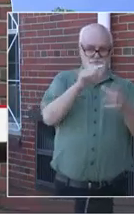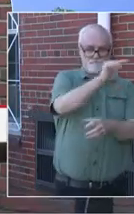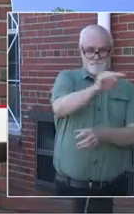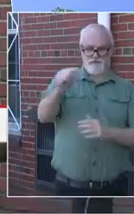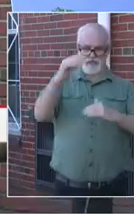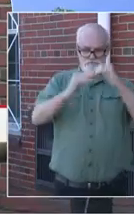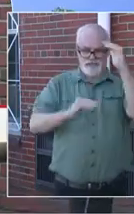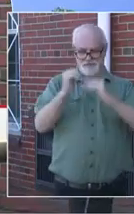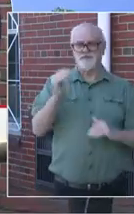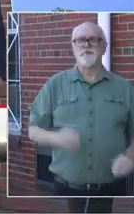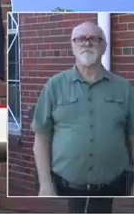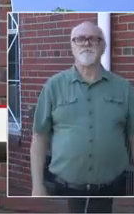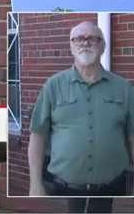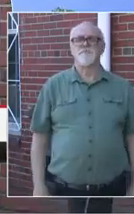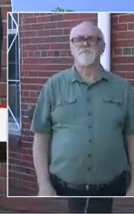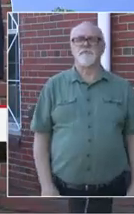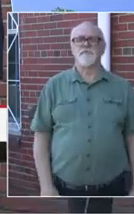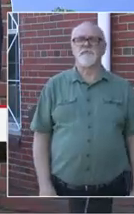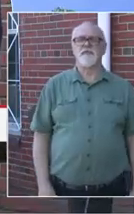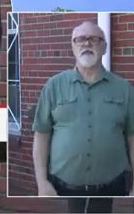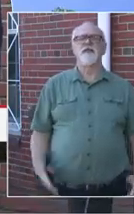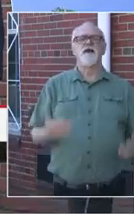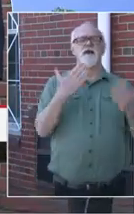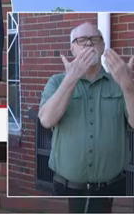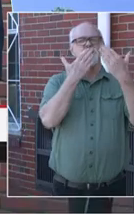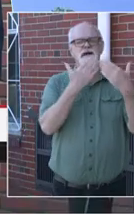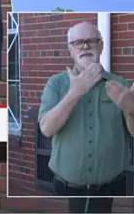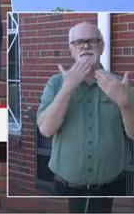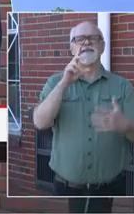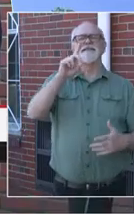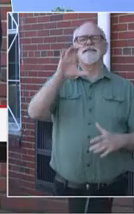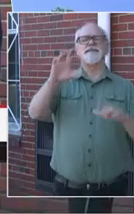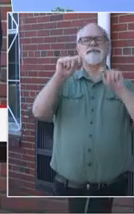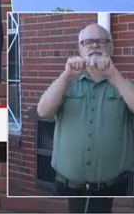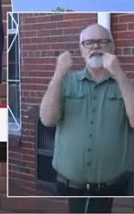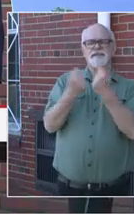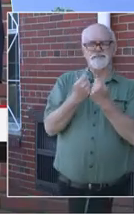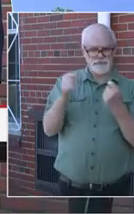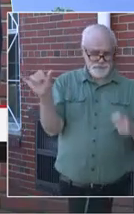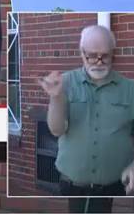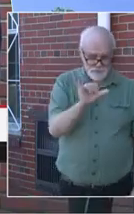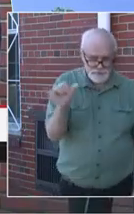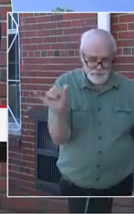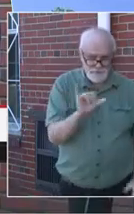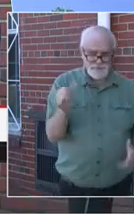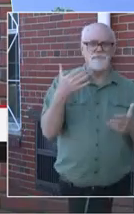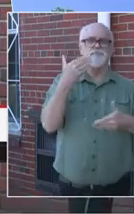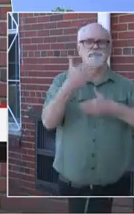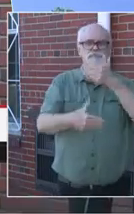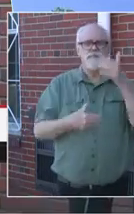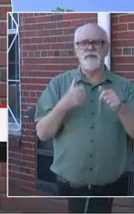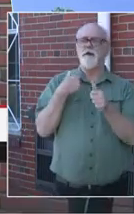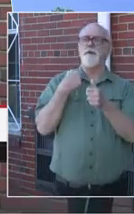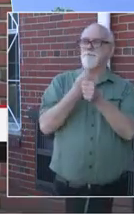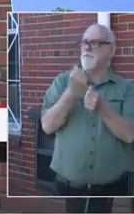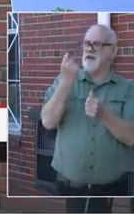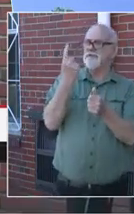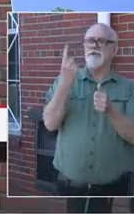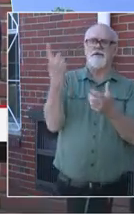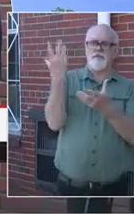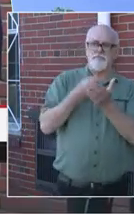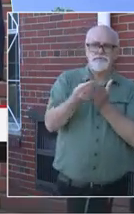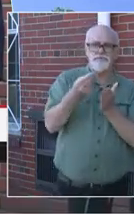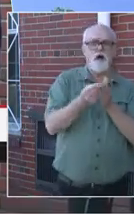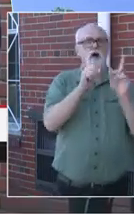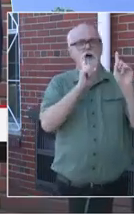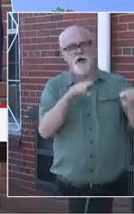Last but not least, John Stokes in External Affairs, Peter Layanga and our procurement team, and of course the council member and his staff for their